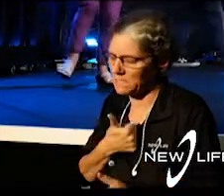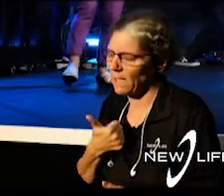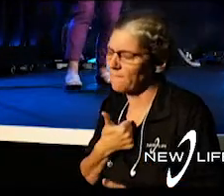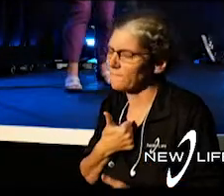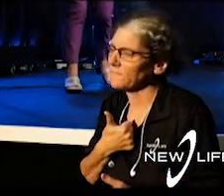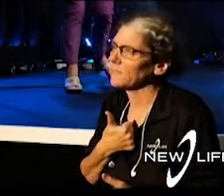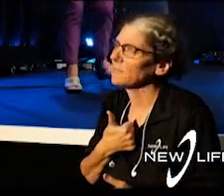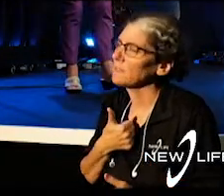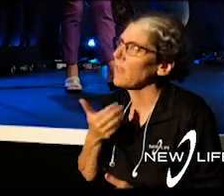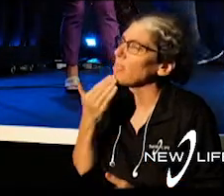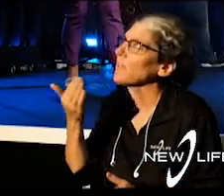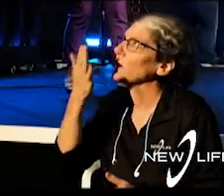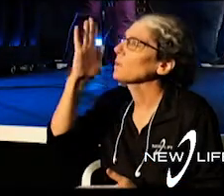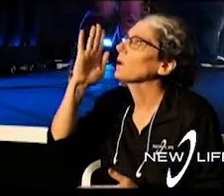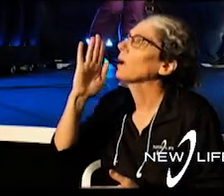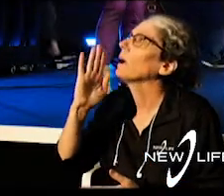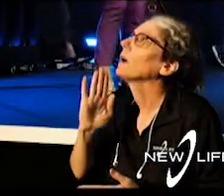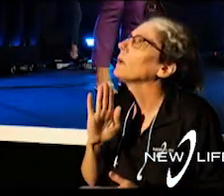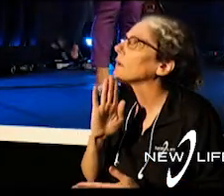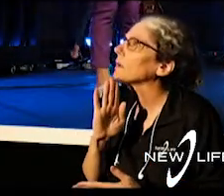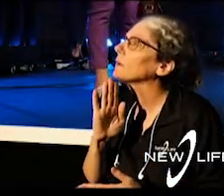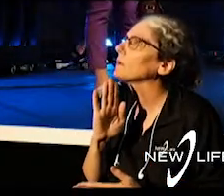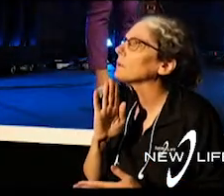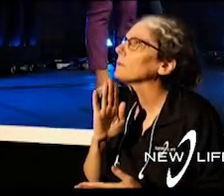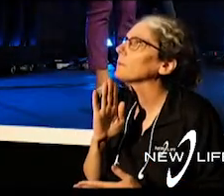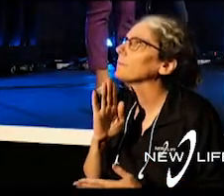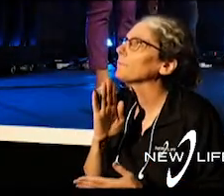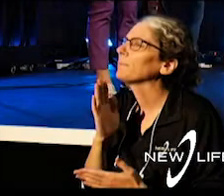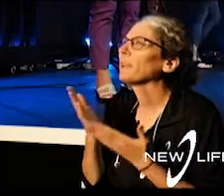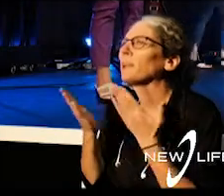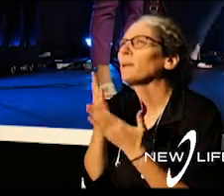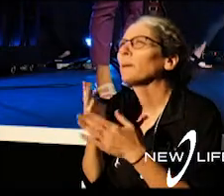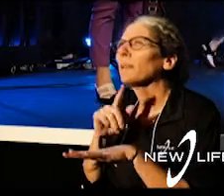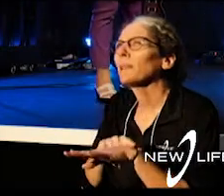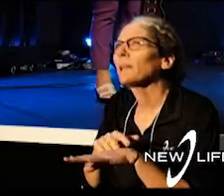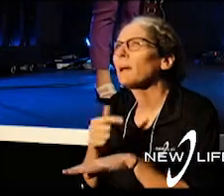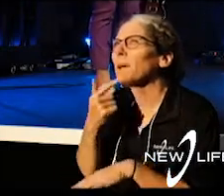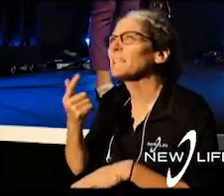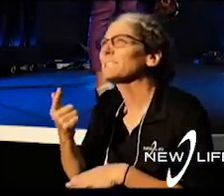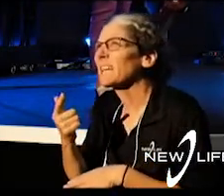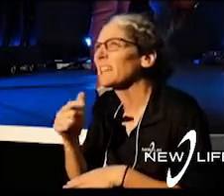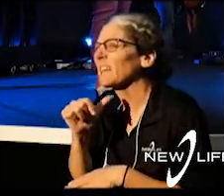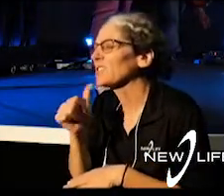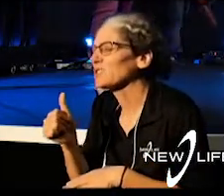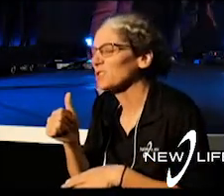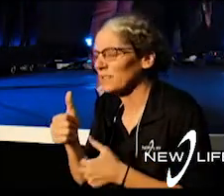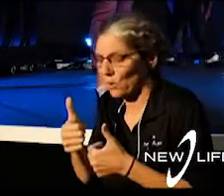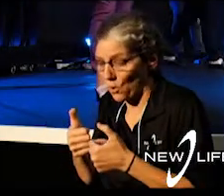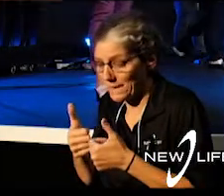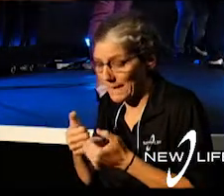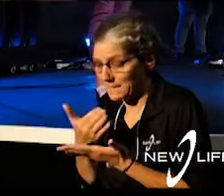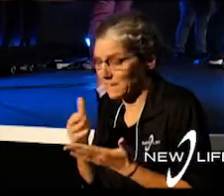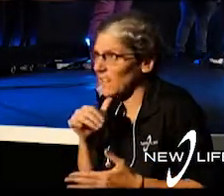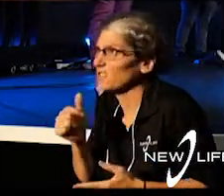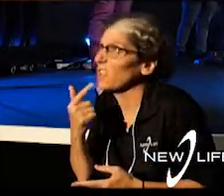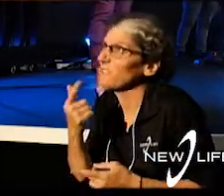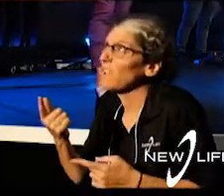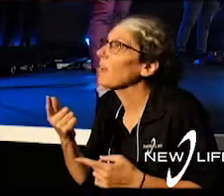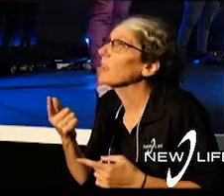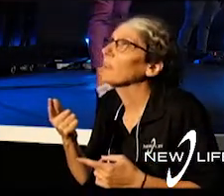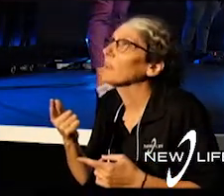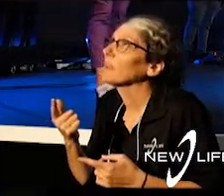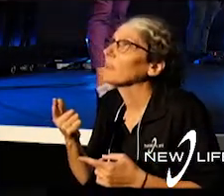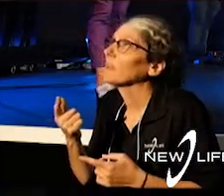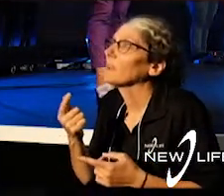God, for the times that I've tried, for the times that I've said the thing I shouldn't have said or texted the words I shouldn't have done, Lord,